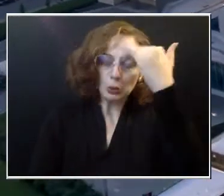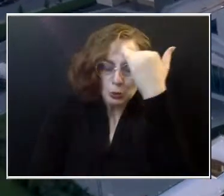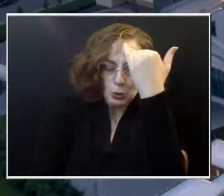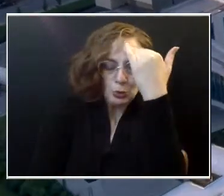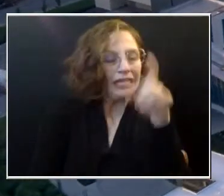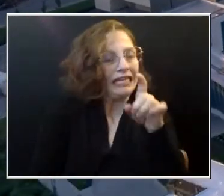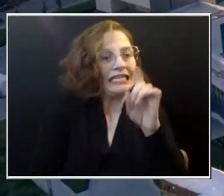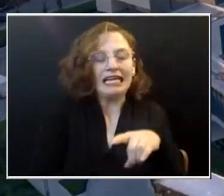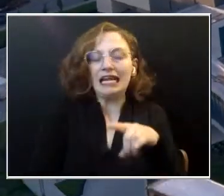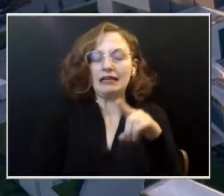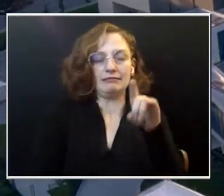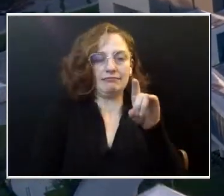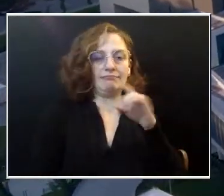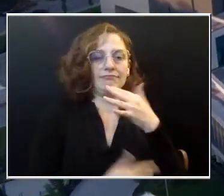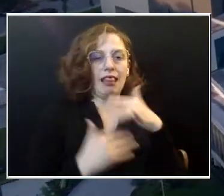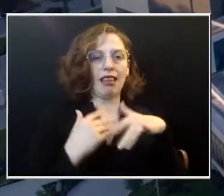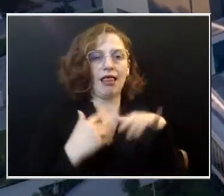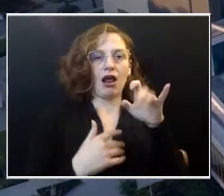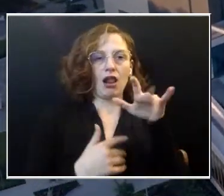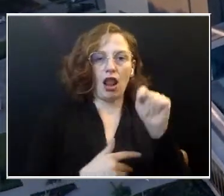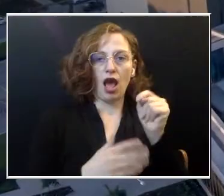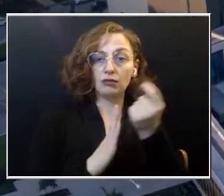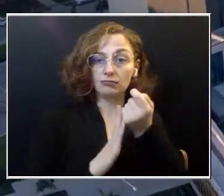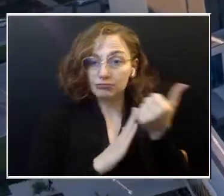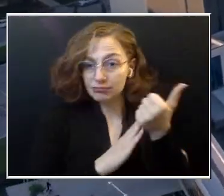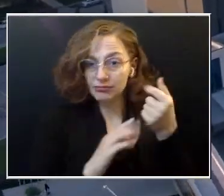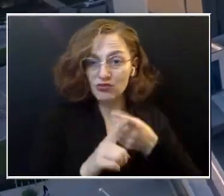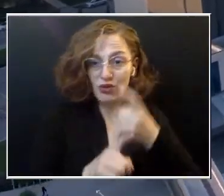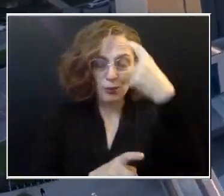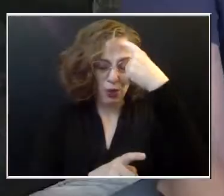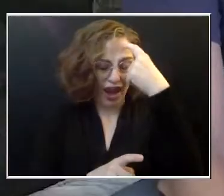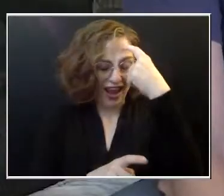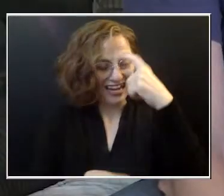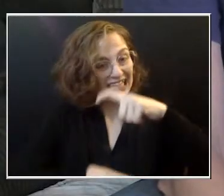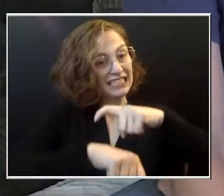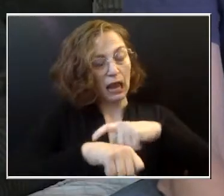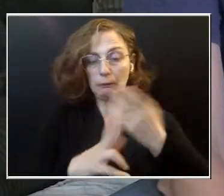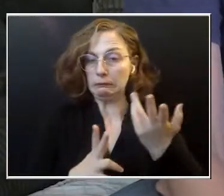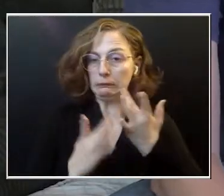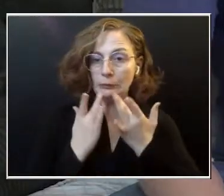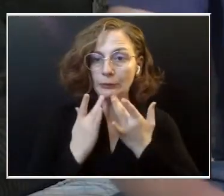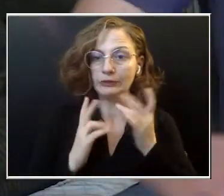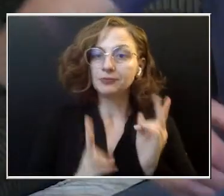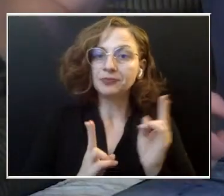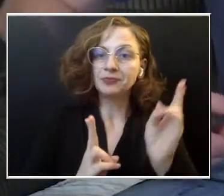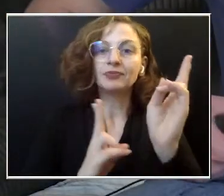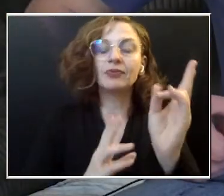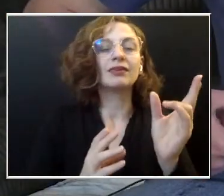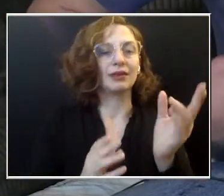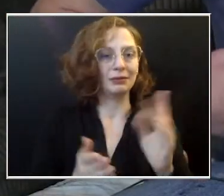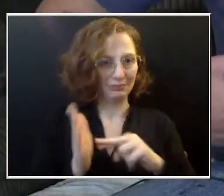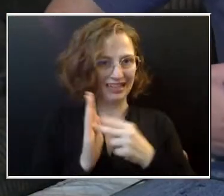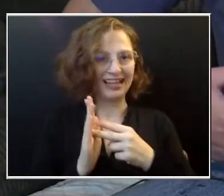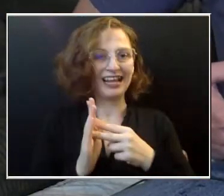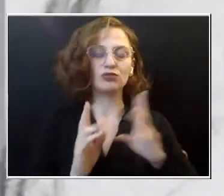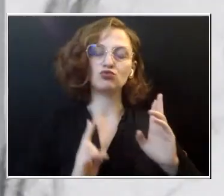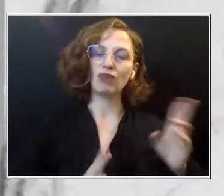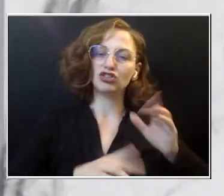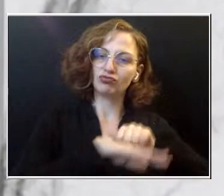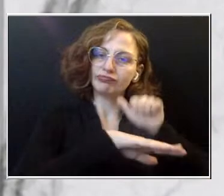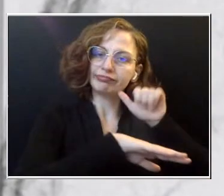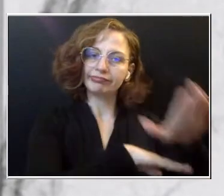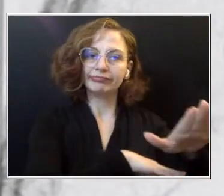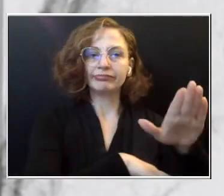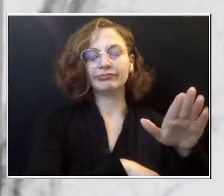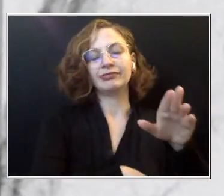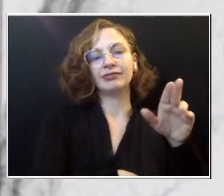was transferred to the University of Kansas Health System. Well, the first surgery, they went in through his